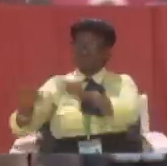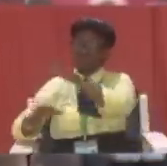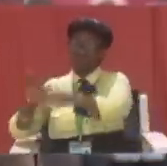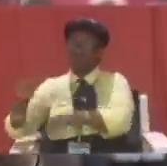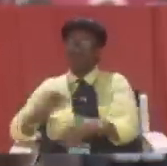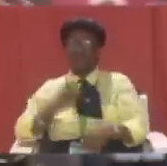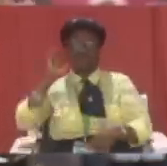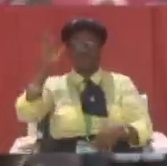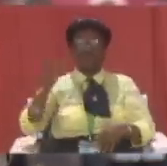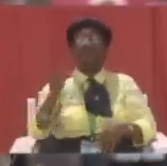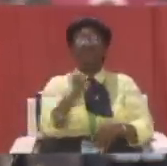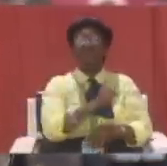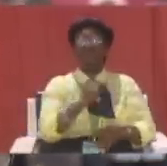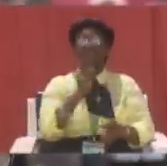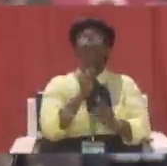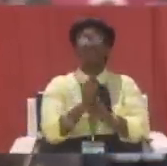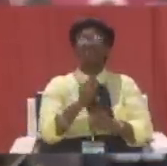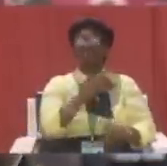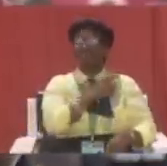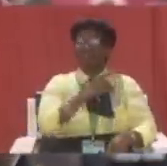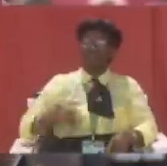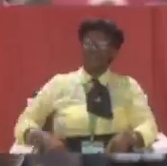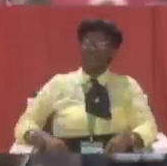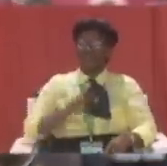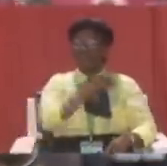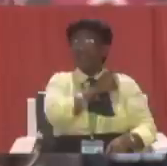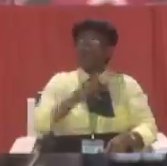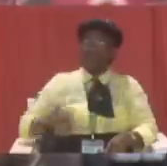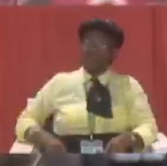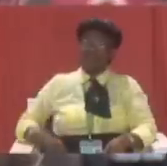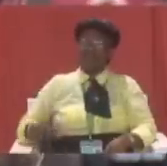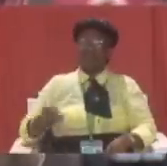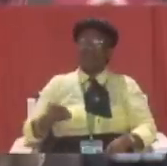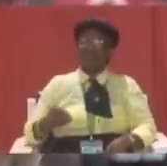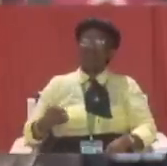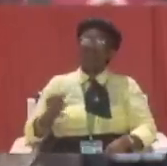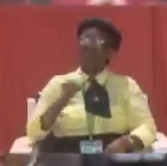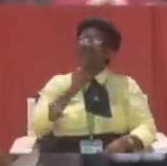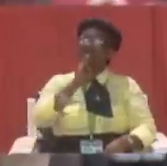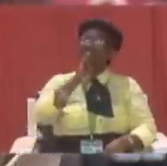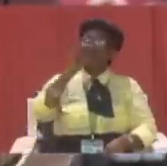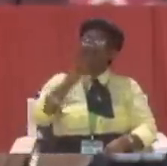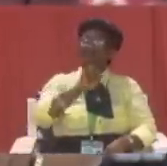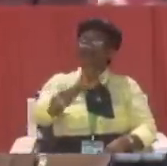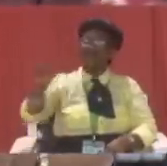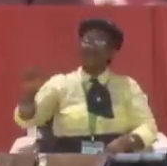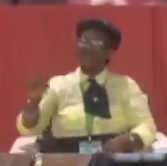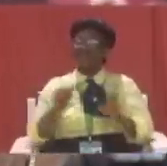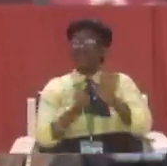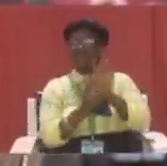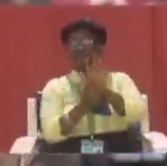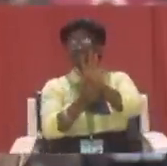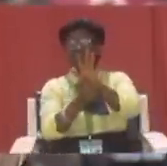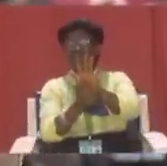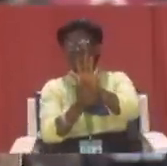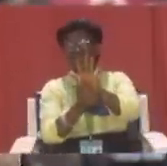David was a sign, or shall I say, is a sign.